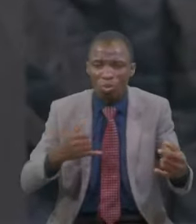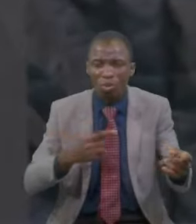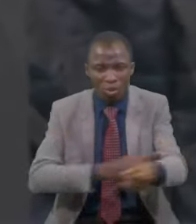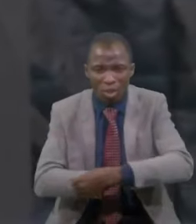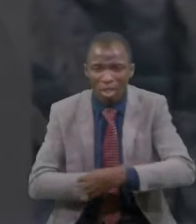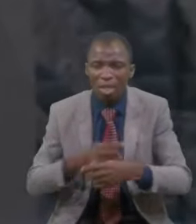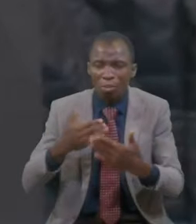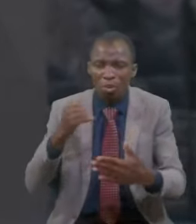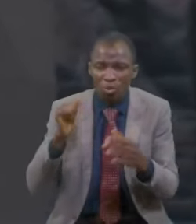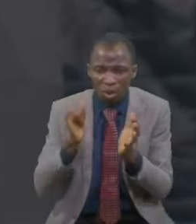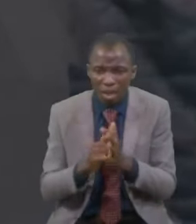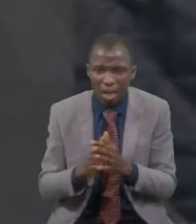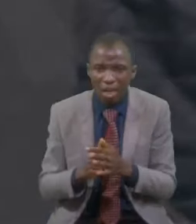this